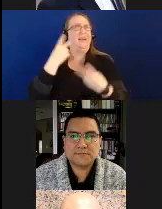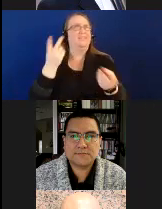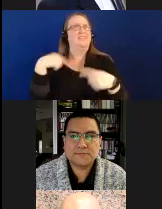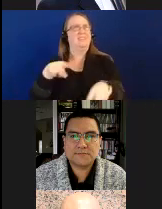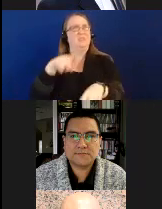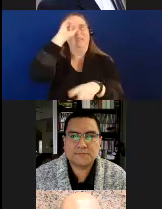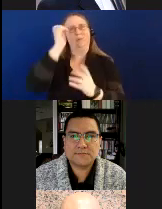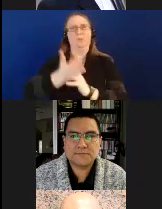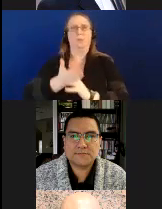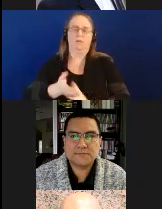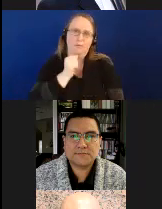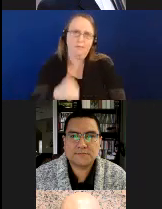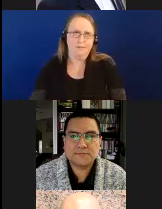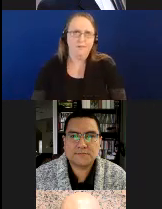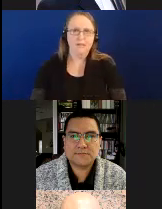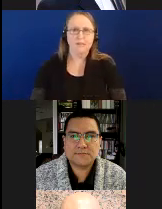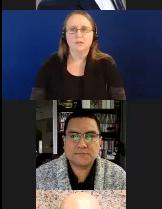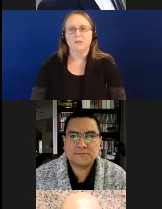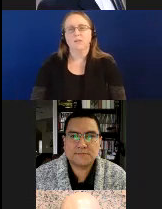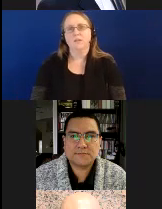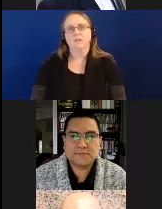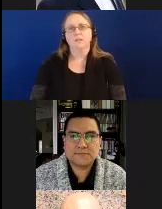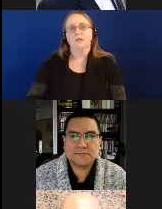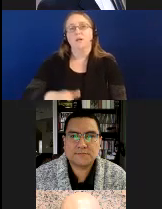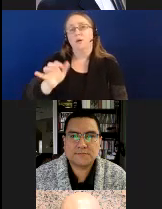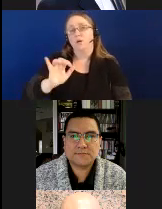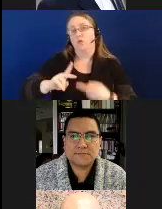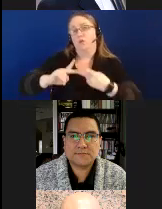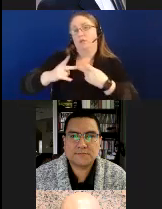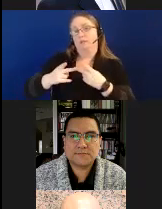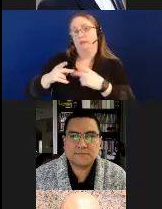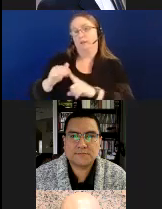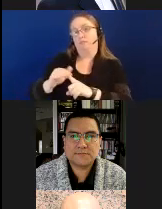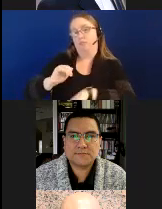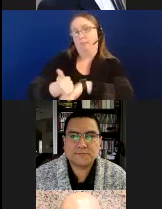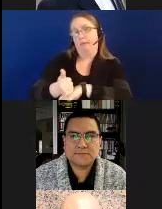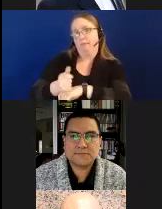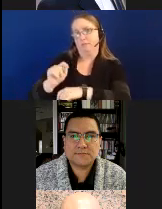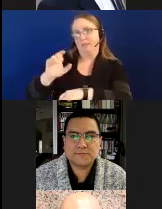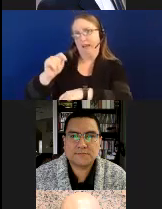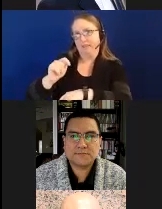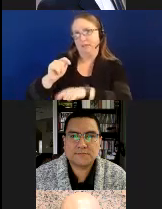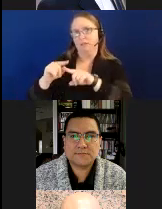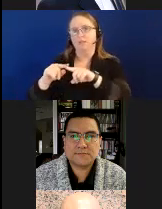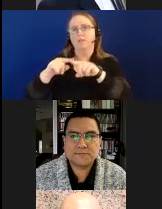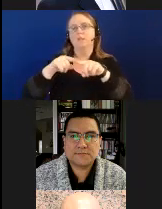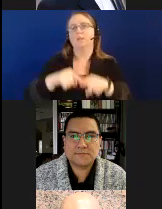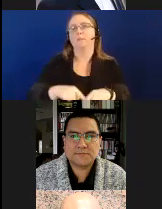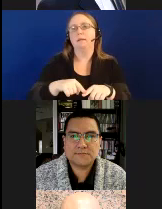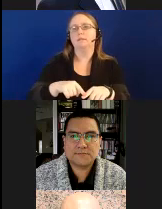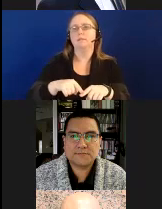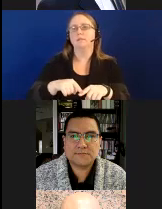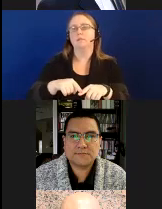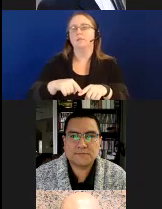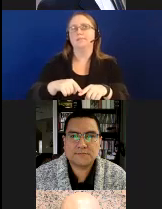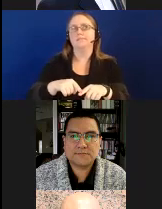break. It's also because the second prompt, the prompt based on text, relies less on what is